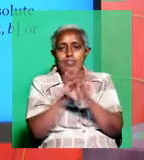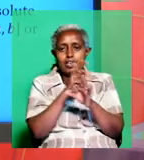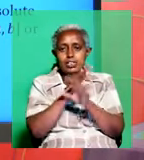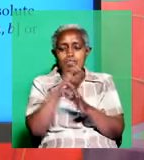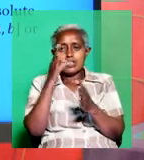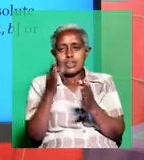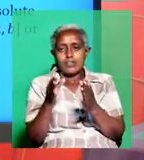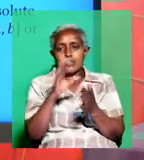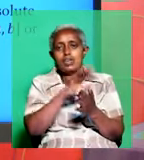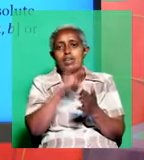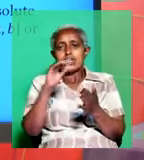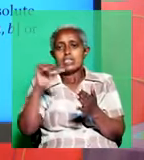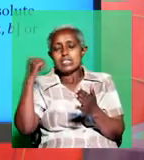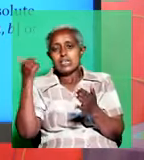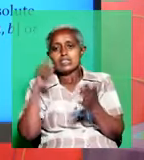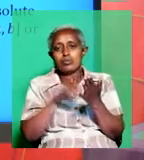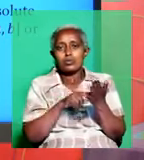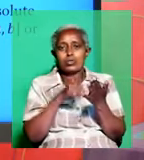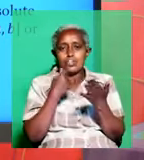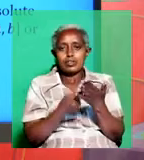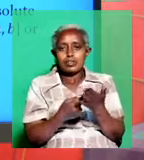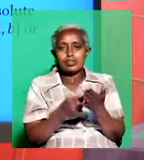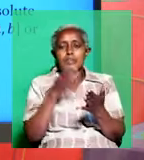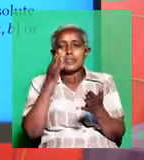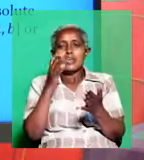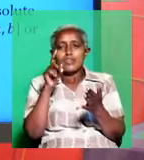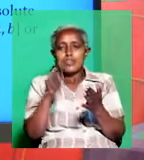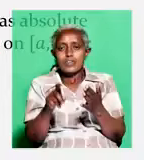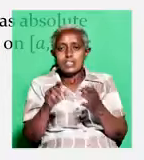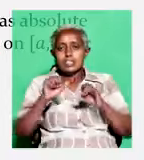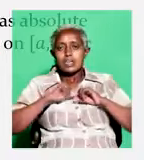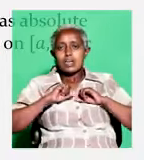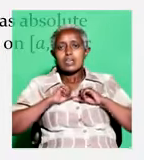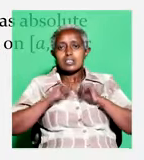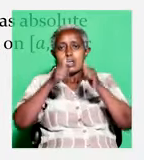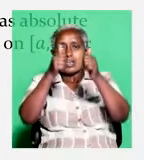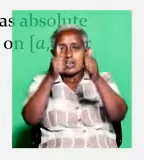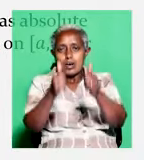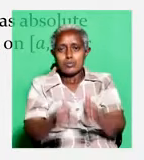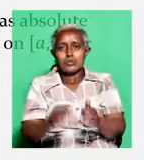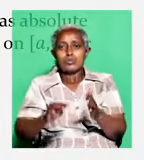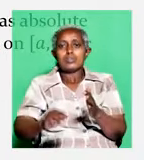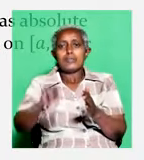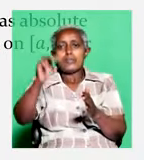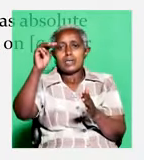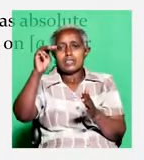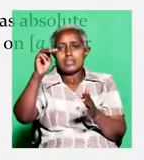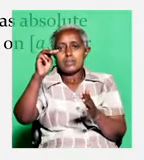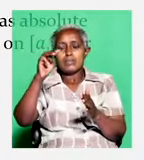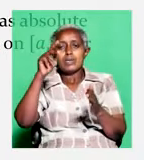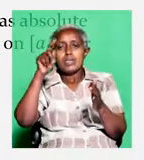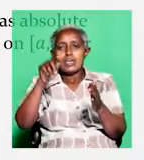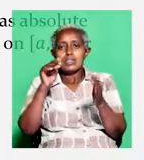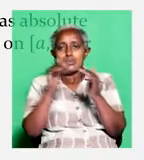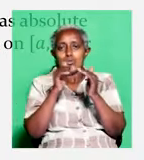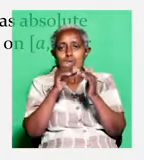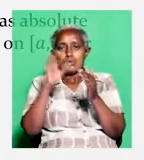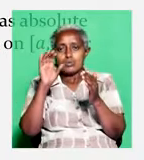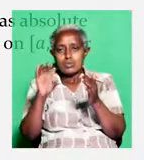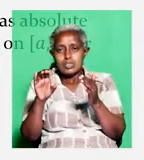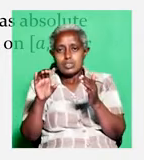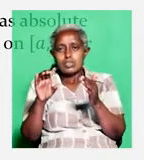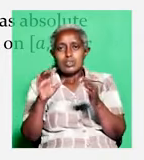f. And the other point here, f of x has an absolute maximum at x equals to